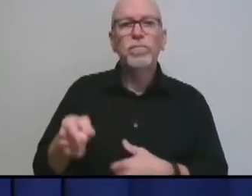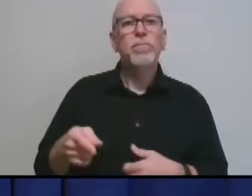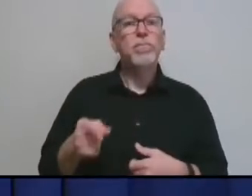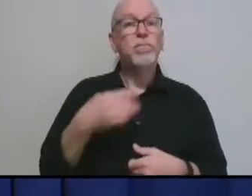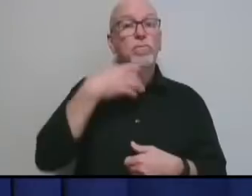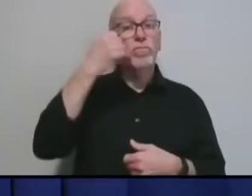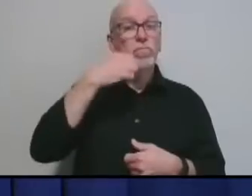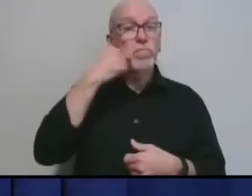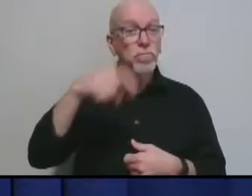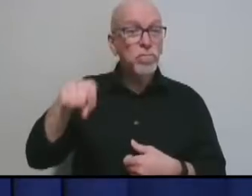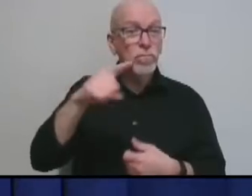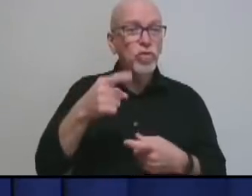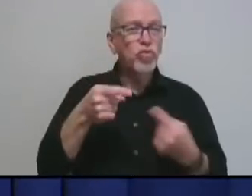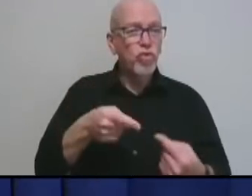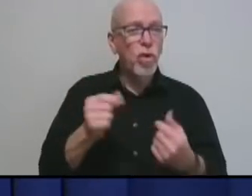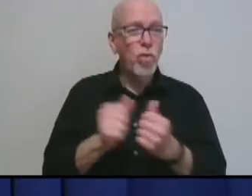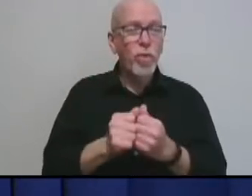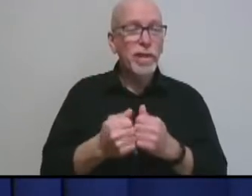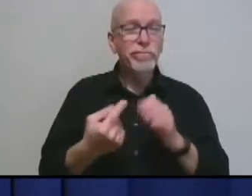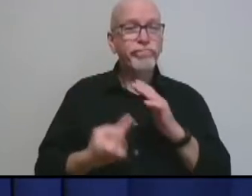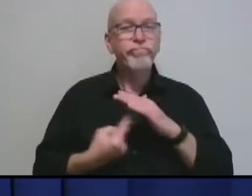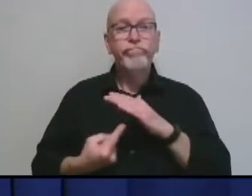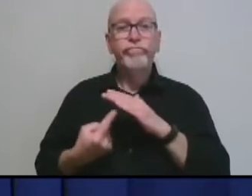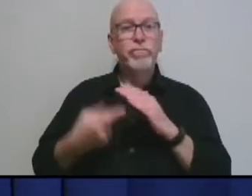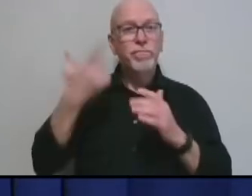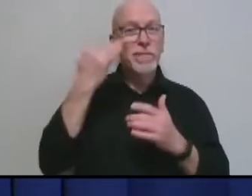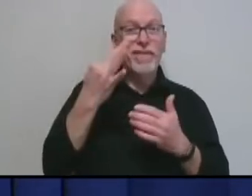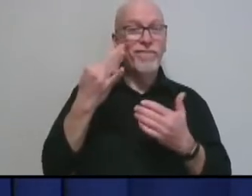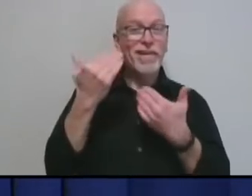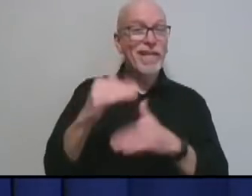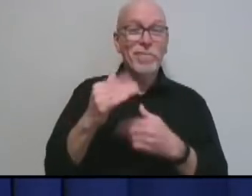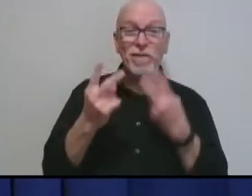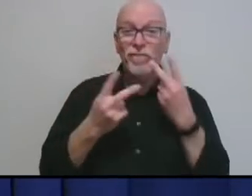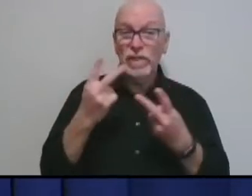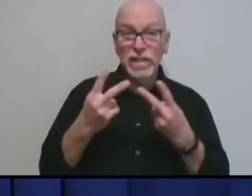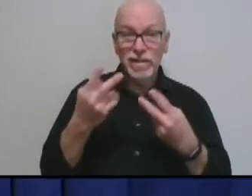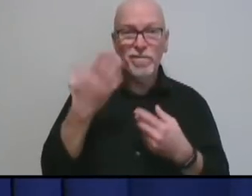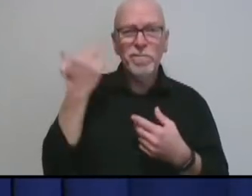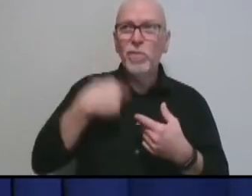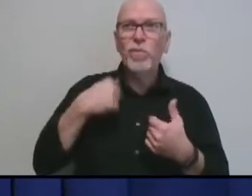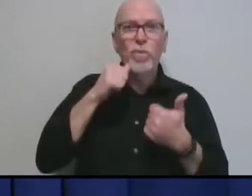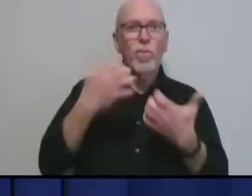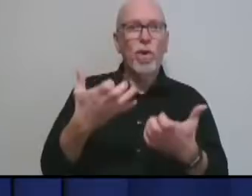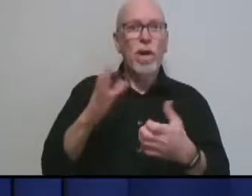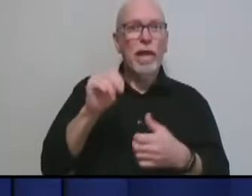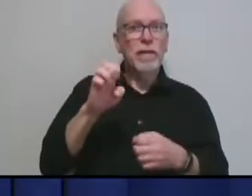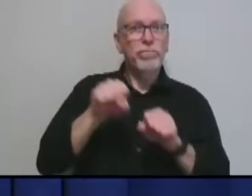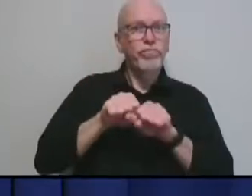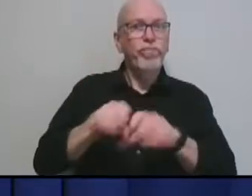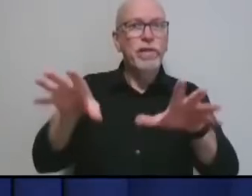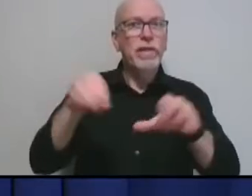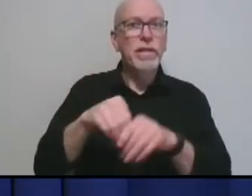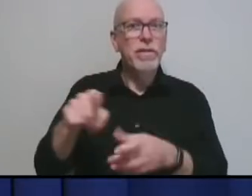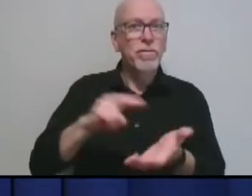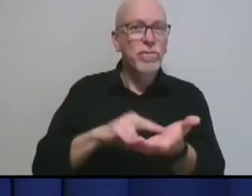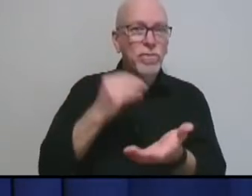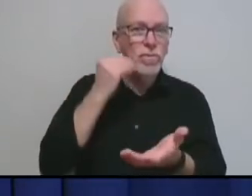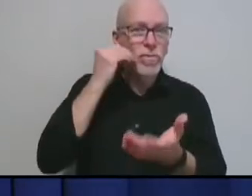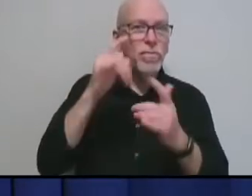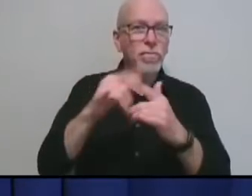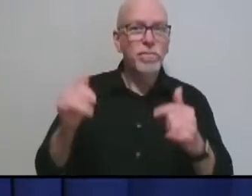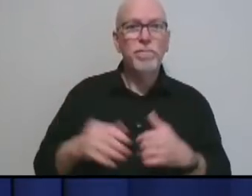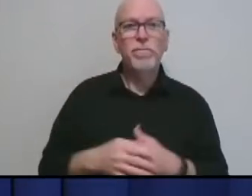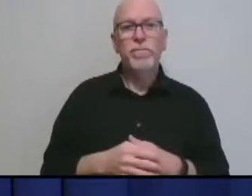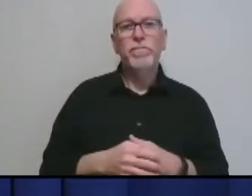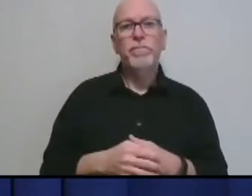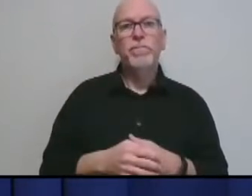with isolation due to visitation restrictions that were designed to prevent the introduction of new cases into long-term care facilities.